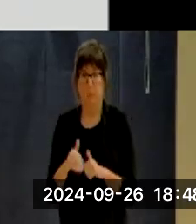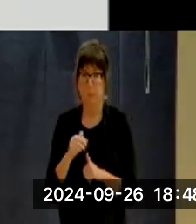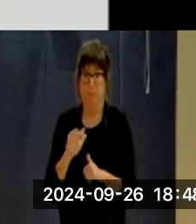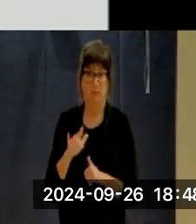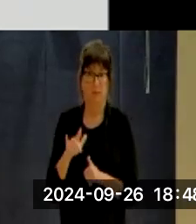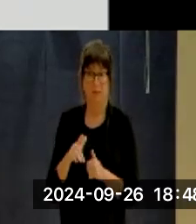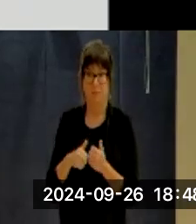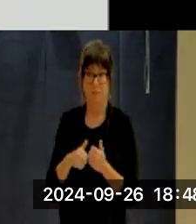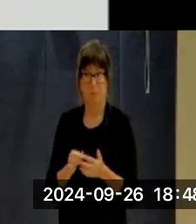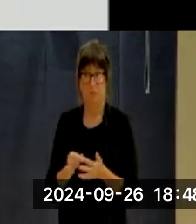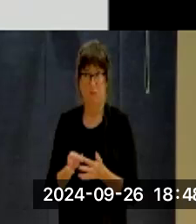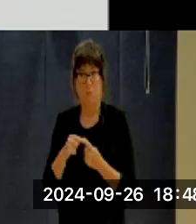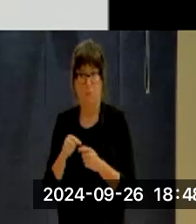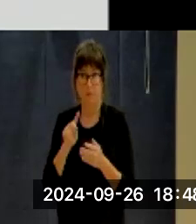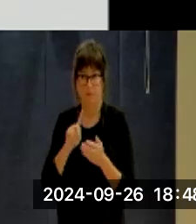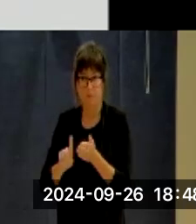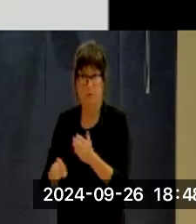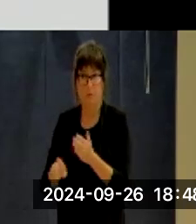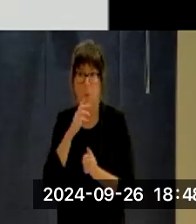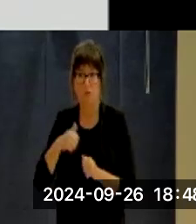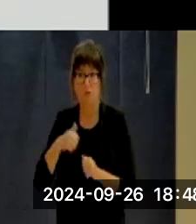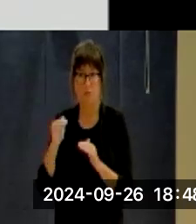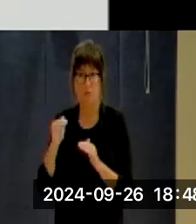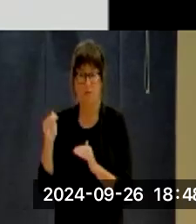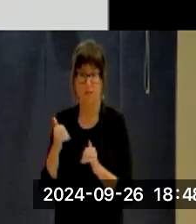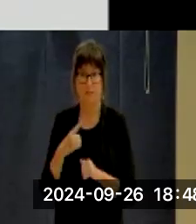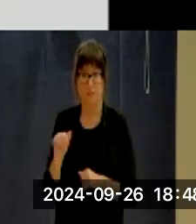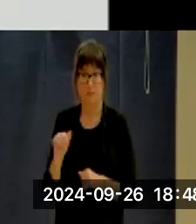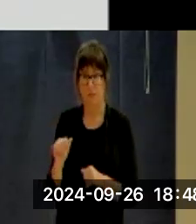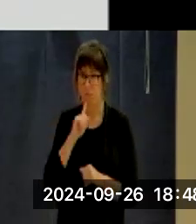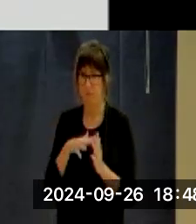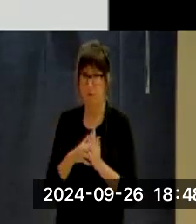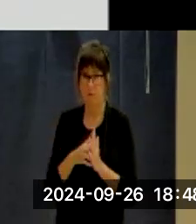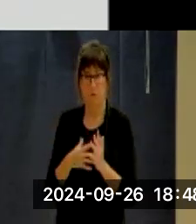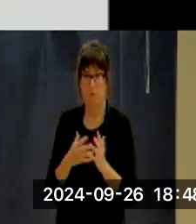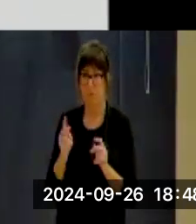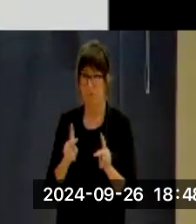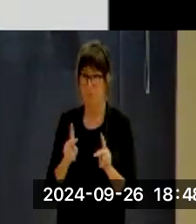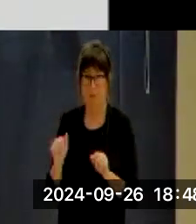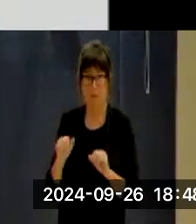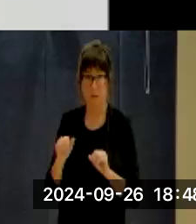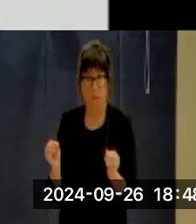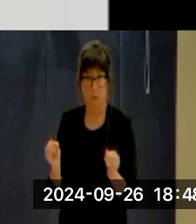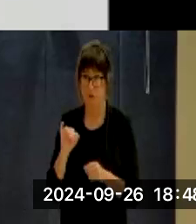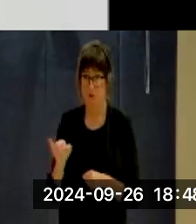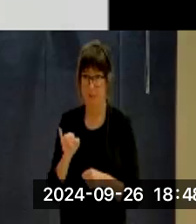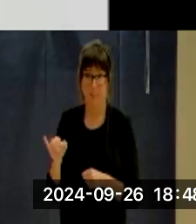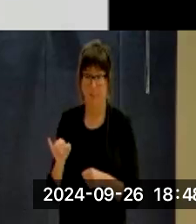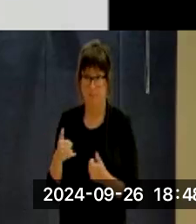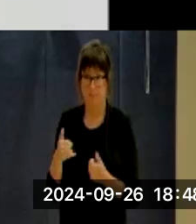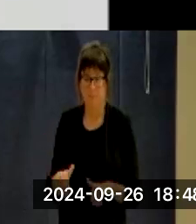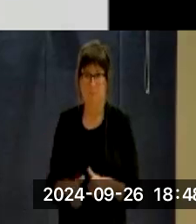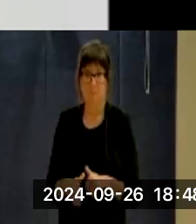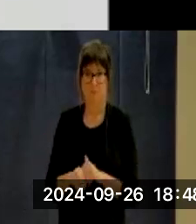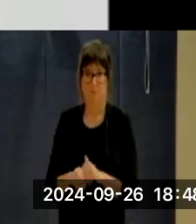at older adults with disabilities being super vulnerable, people with disabilities without healthcare being super vulnerable, of